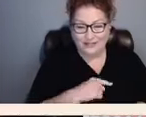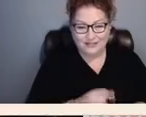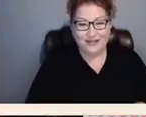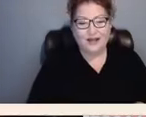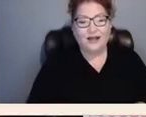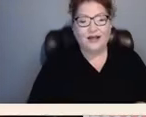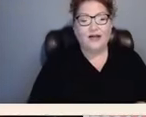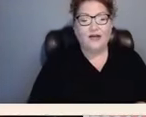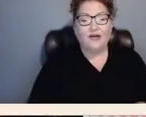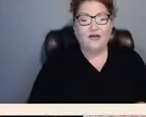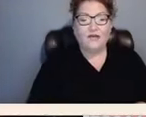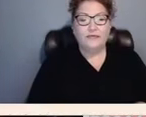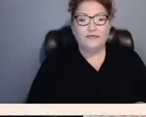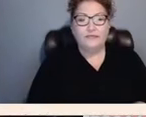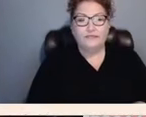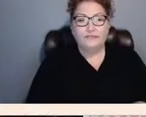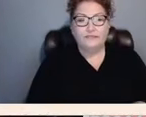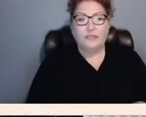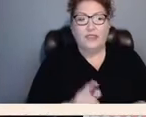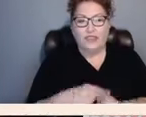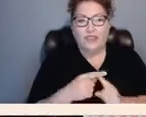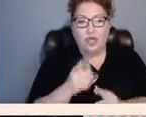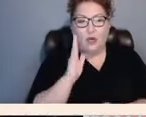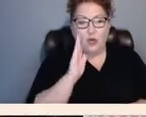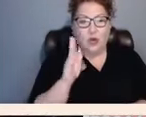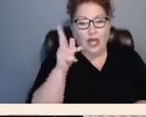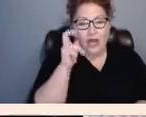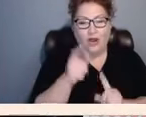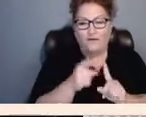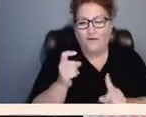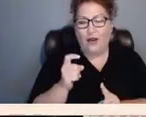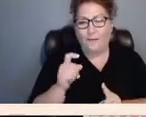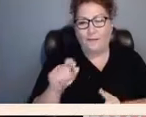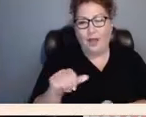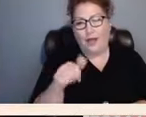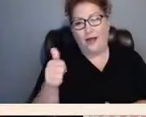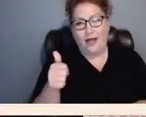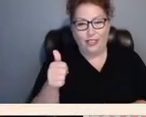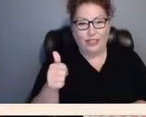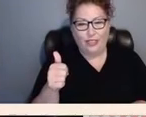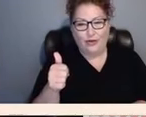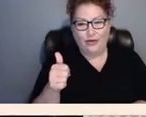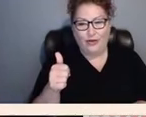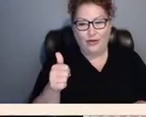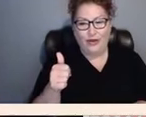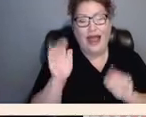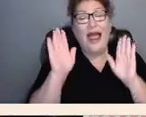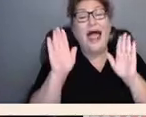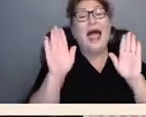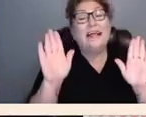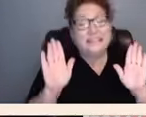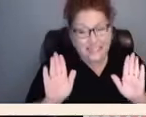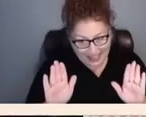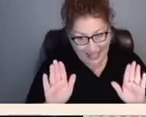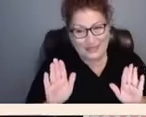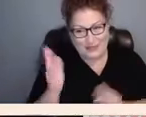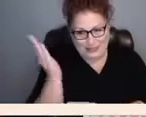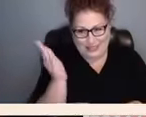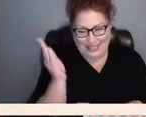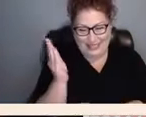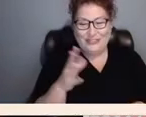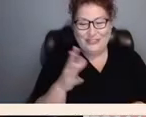started. And then you'll be hearing from a couple other excellent presenters and excellent